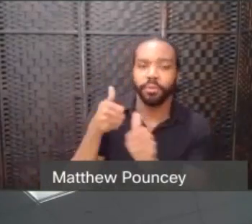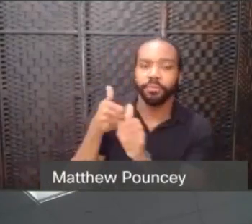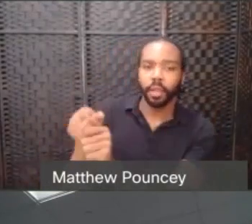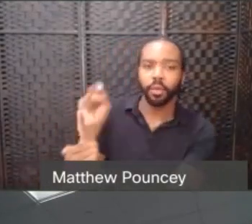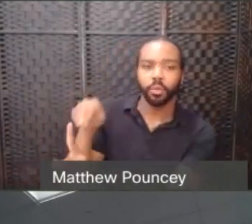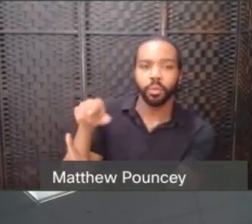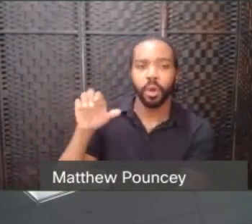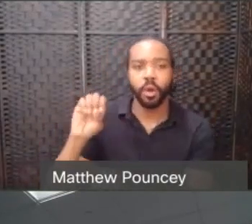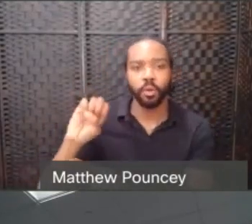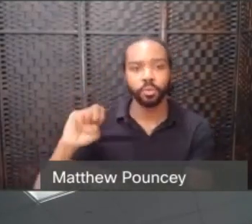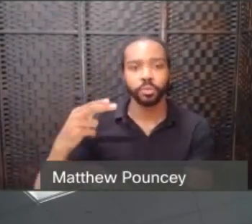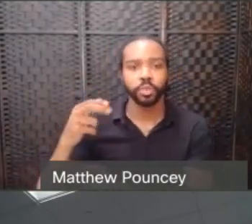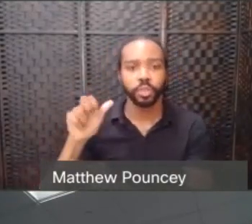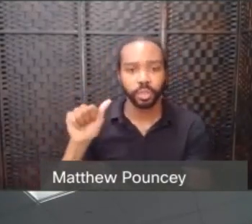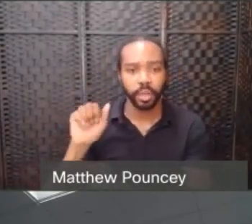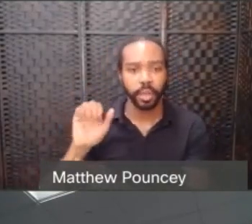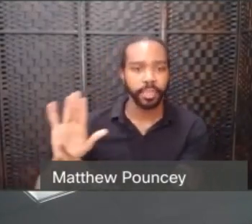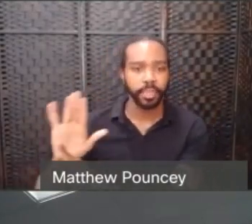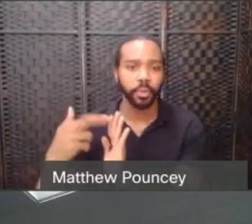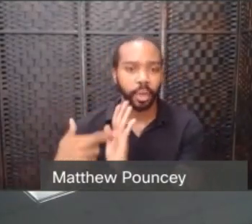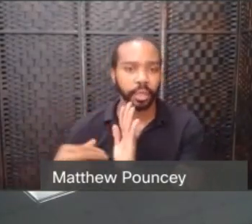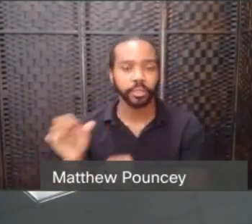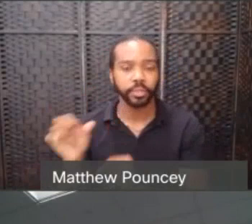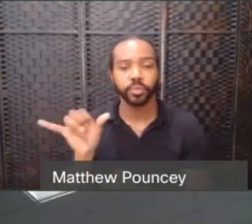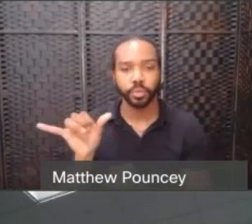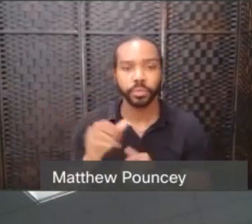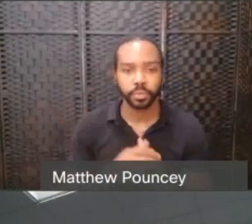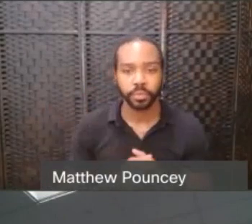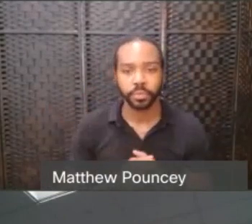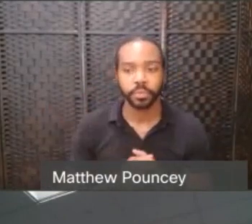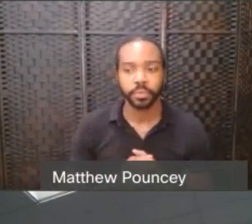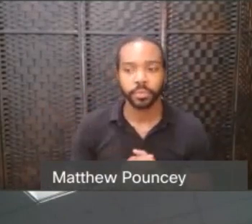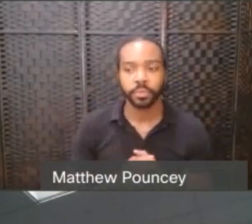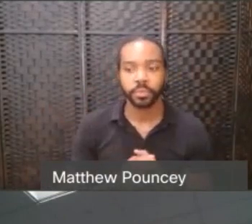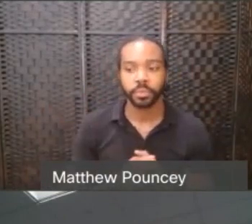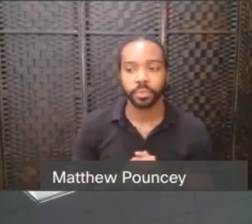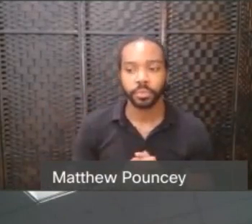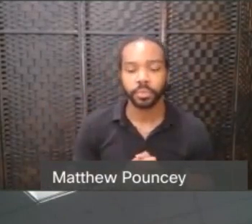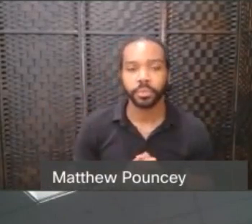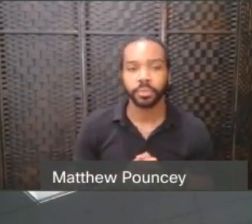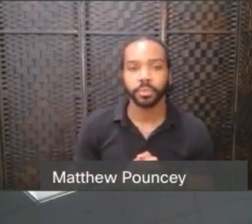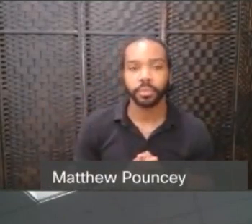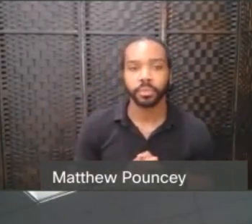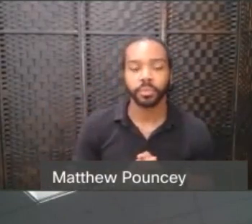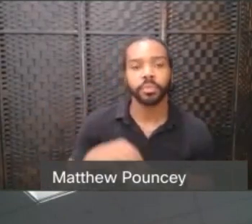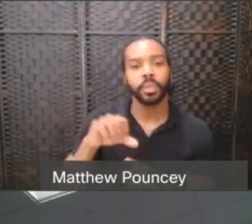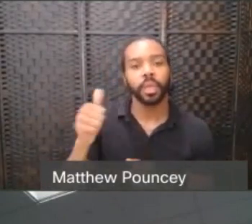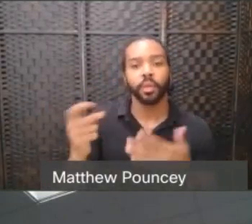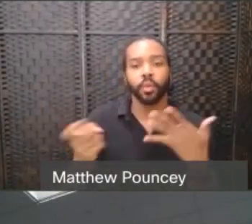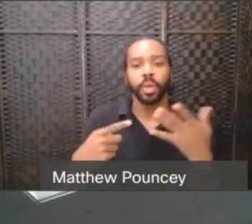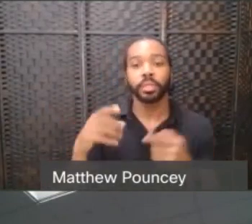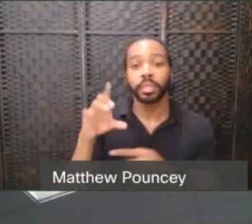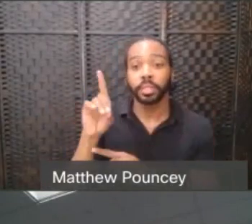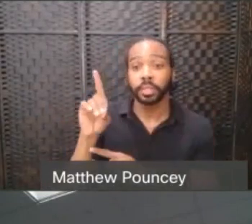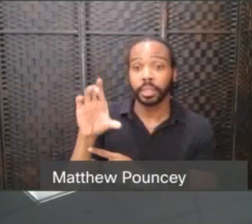And we have another, due to the facts that supported living is not licensed by DC Health, does the face shield apply to